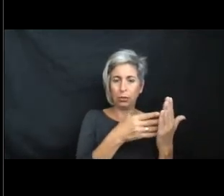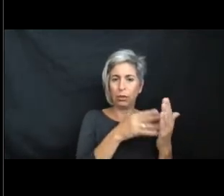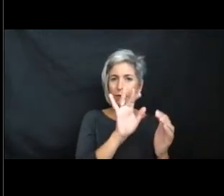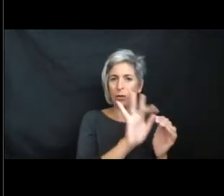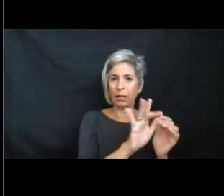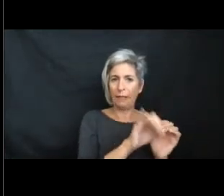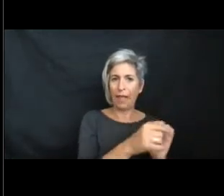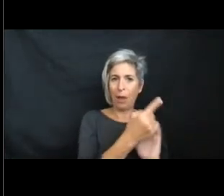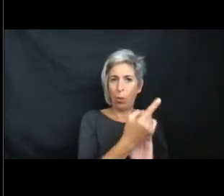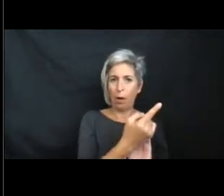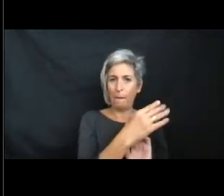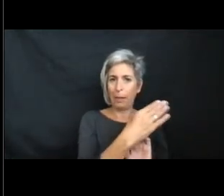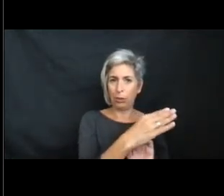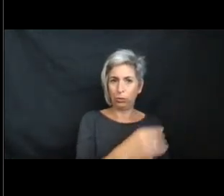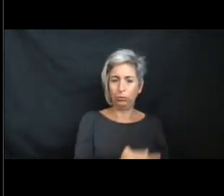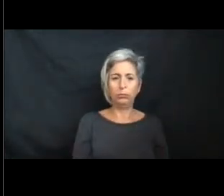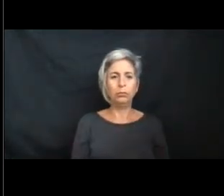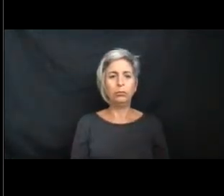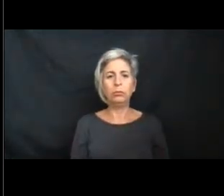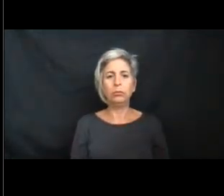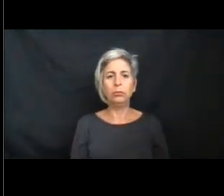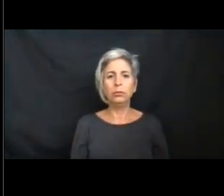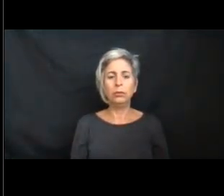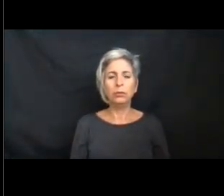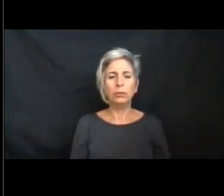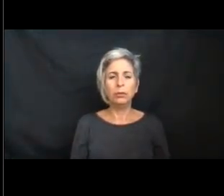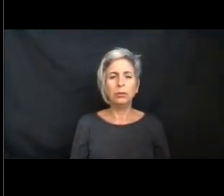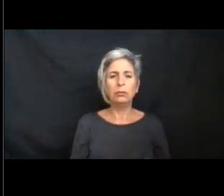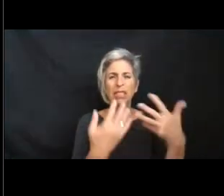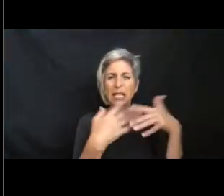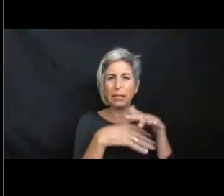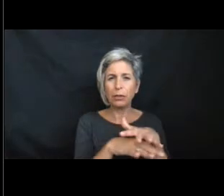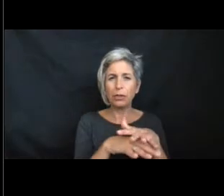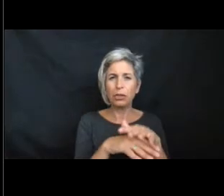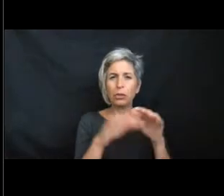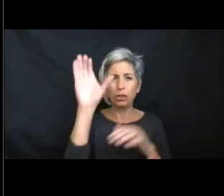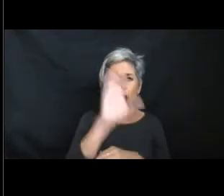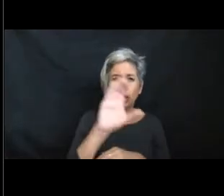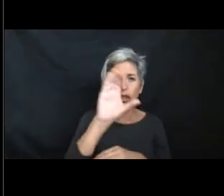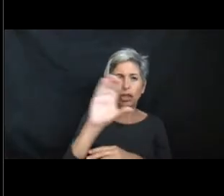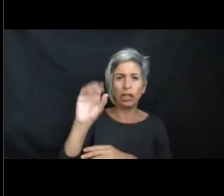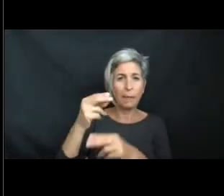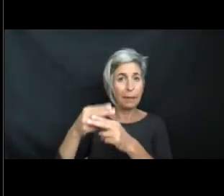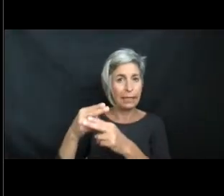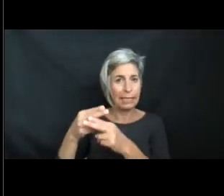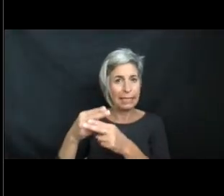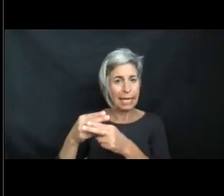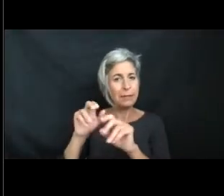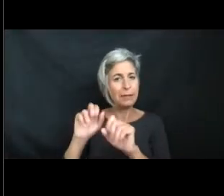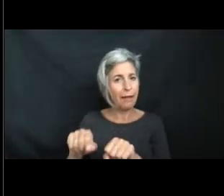We do have a click to gov integration here, so you can start searching some company names.